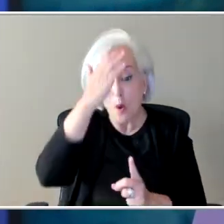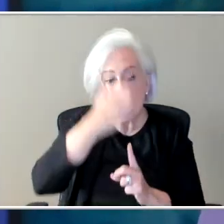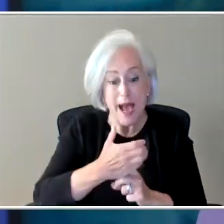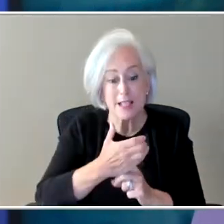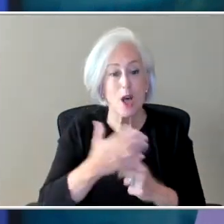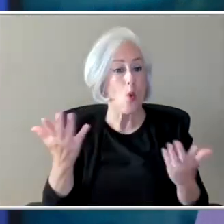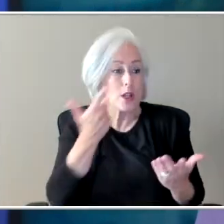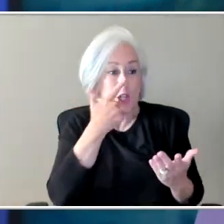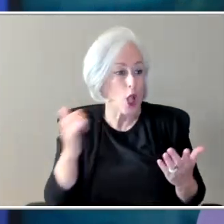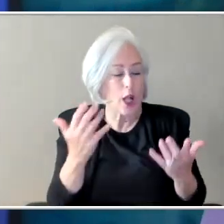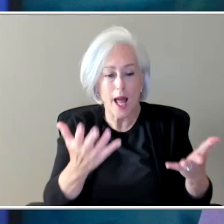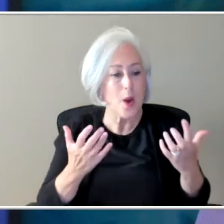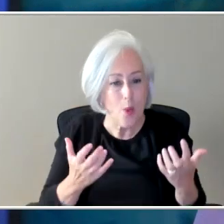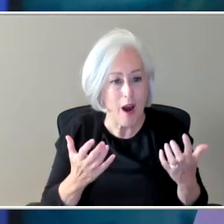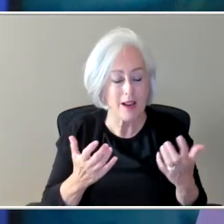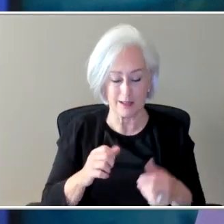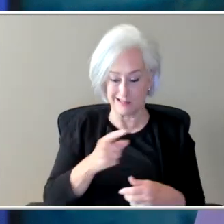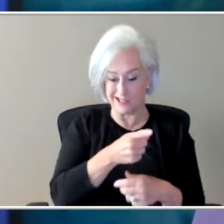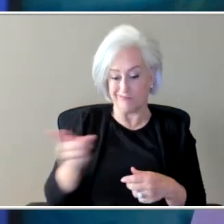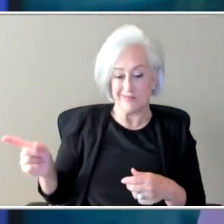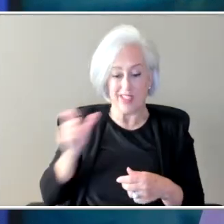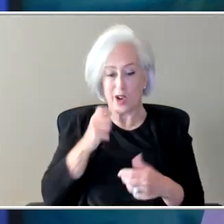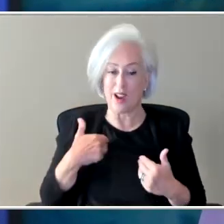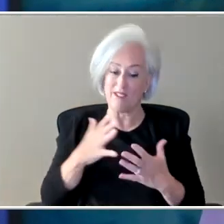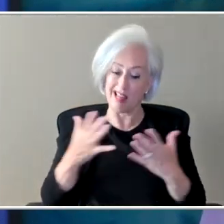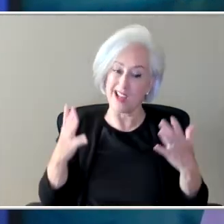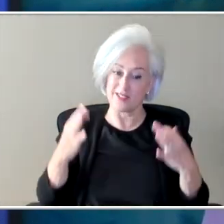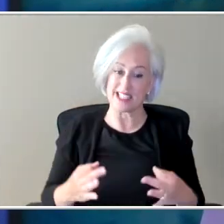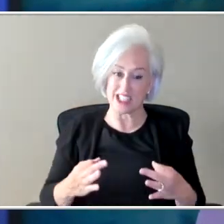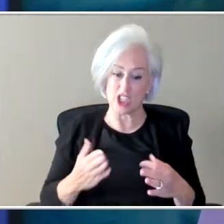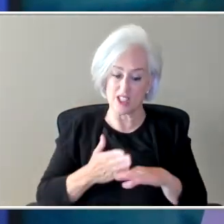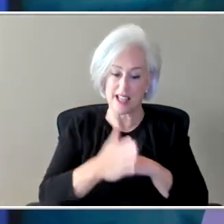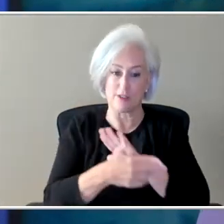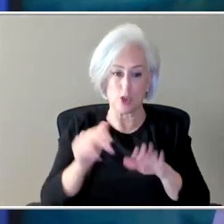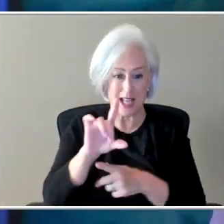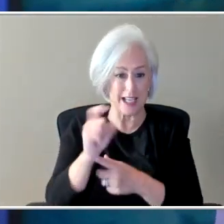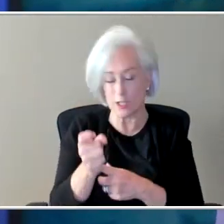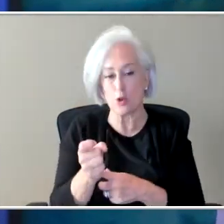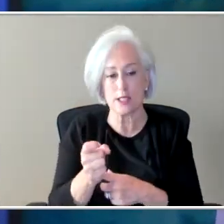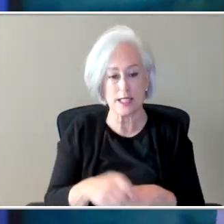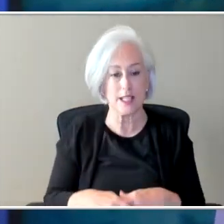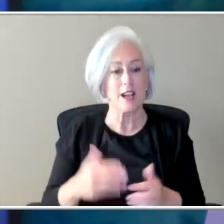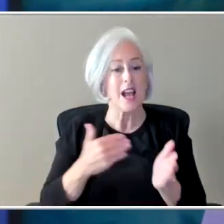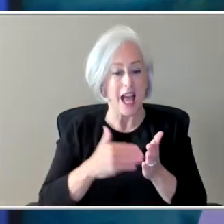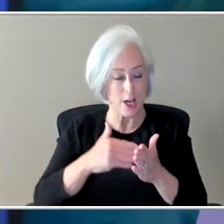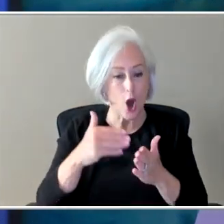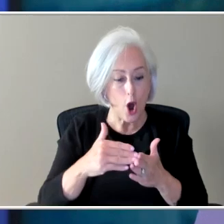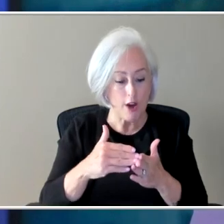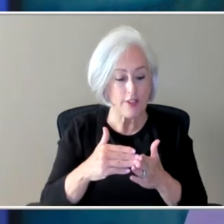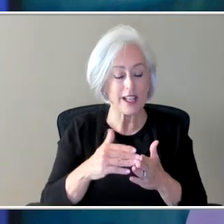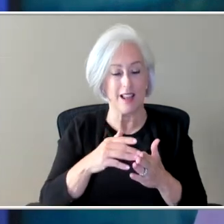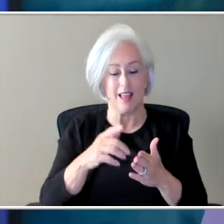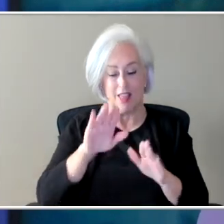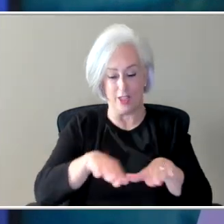diagnosed. They lose some independence. So we talk about, what do you want your mask to look like? And a lot of times, excuse me, what they choose, it ends up